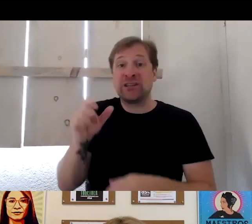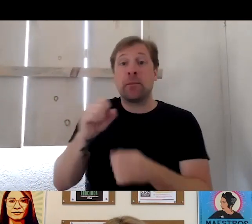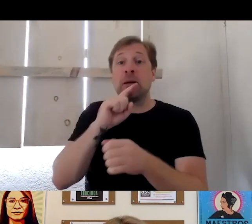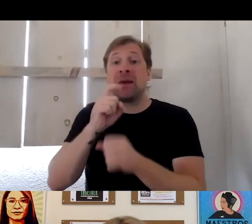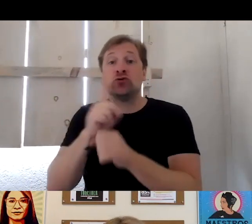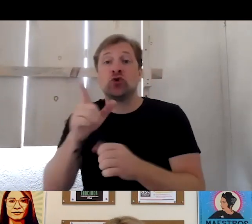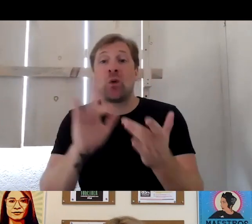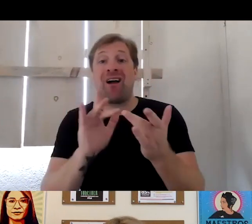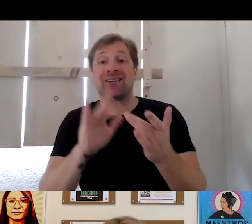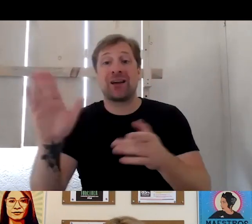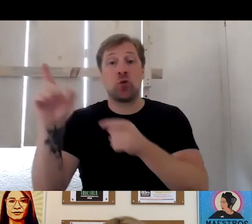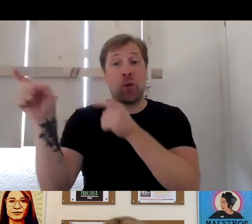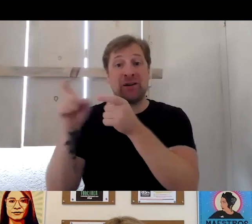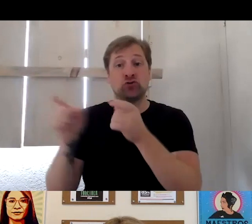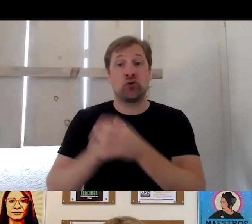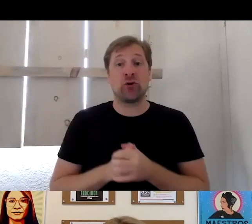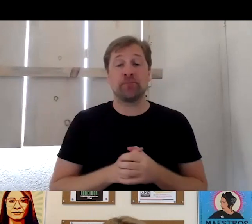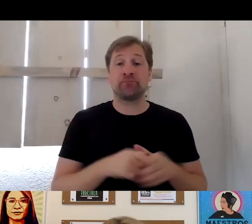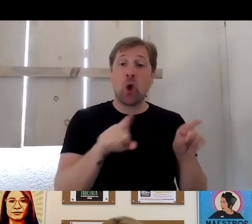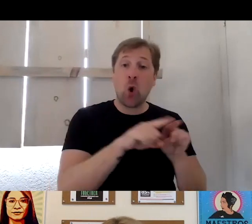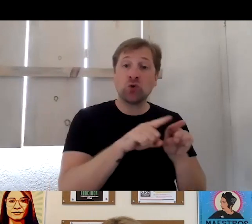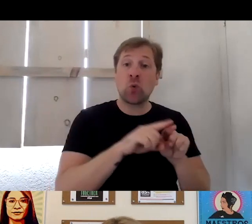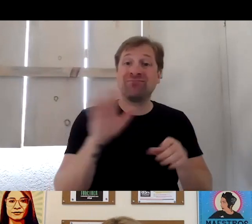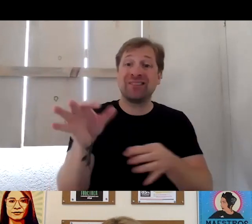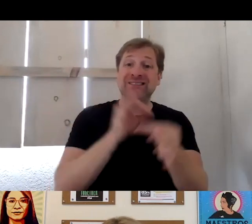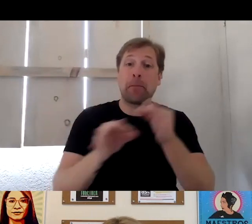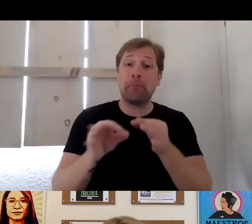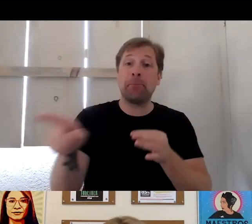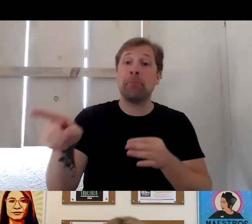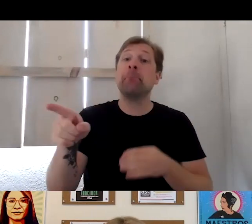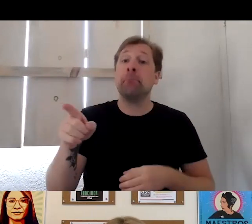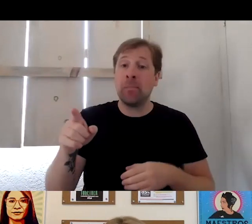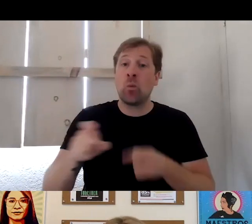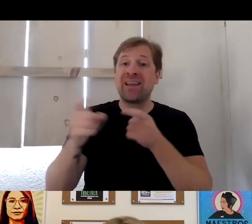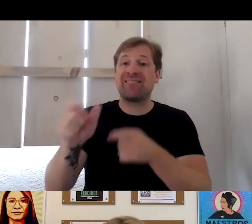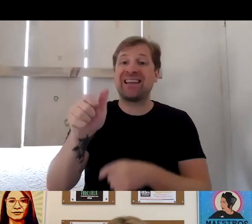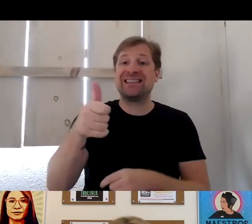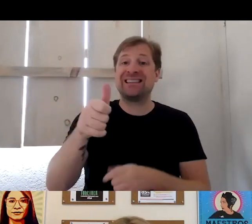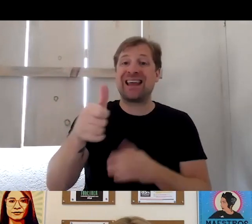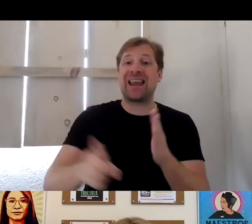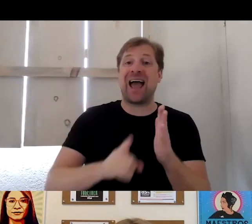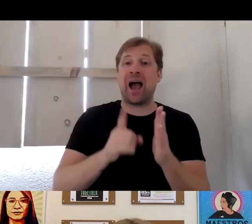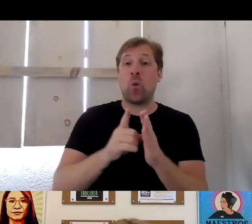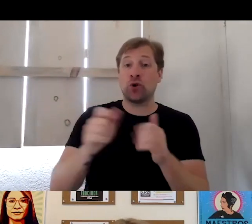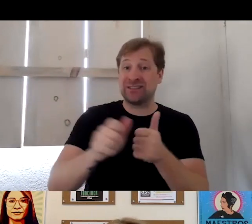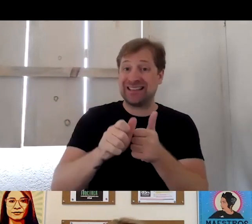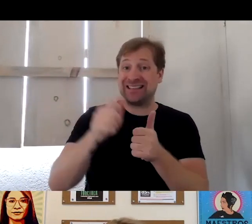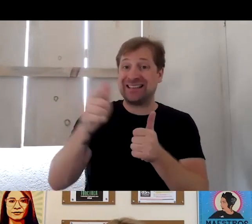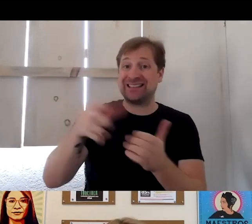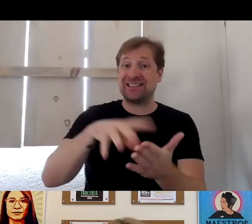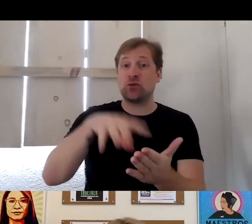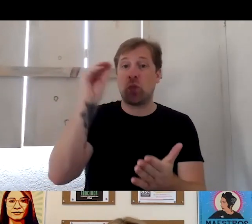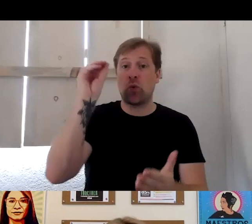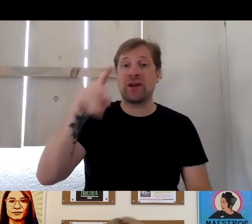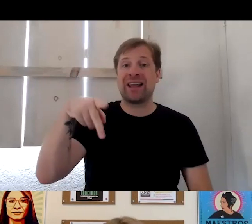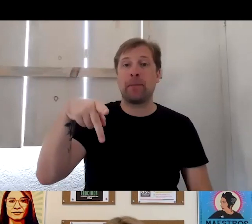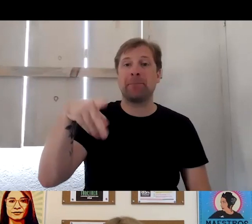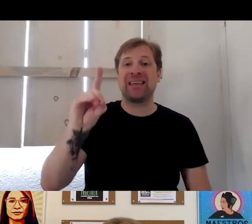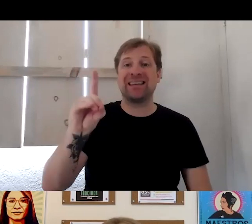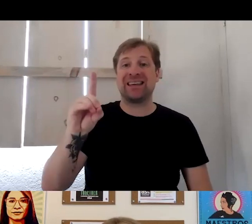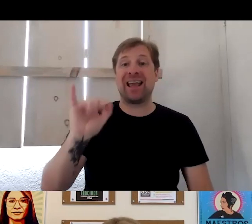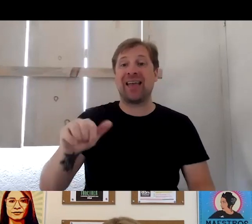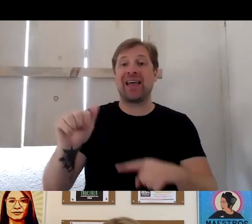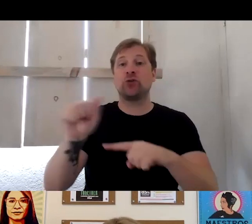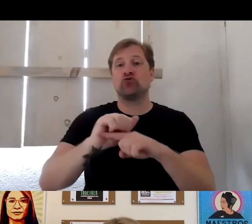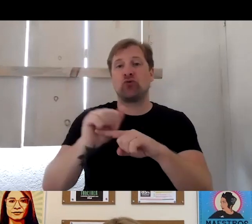administrator. And in addition, the substitutes will be given 10 hours of distance learning PD at the training